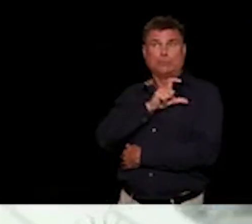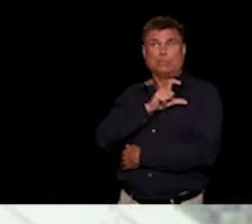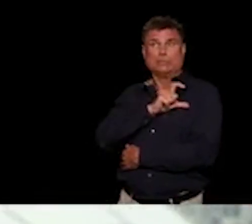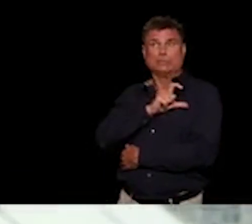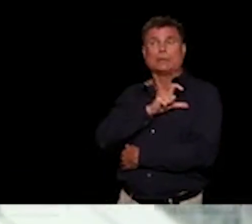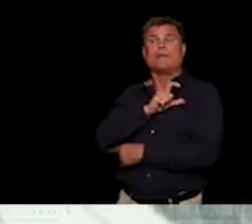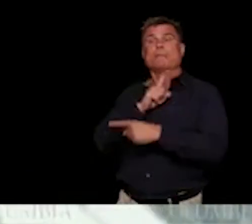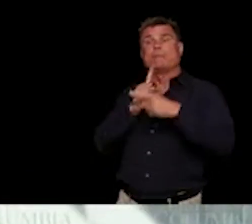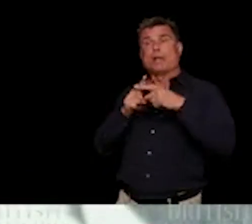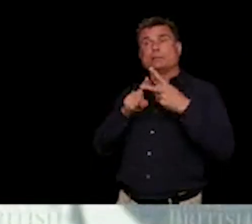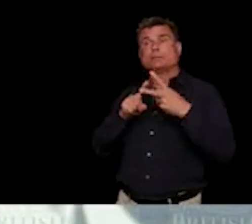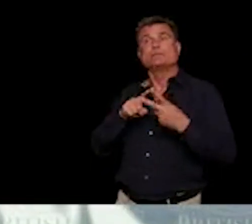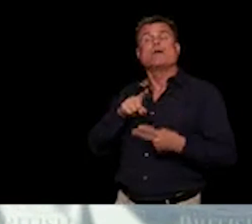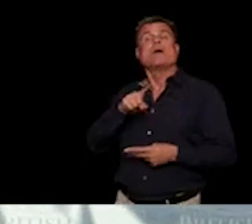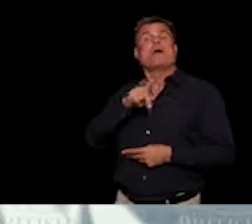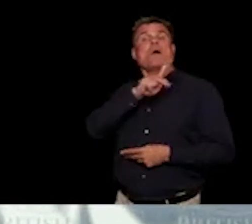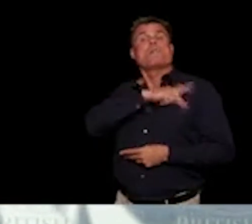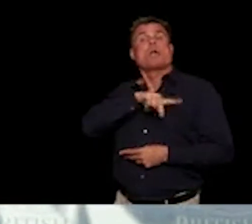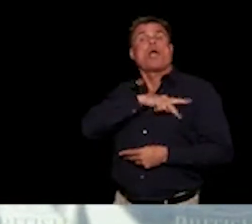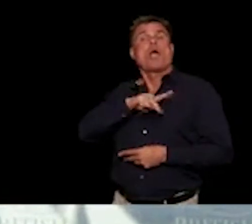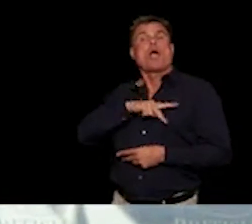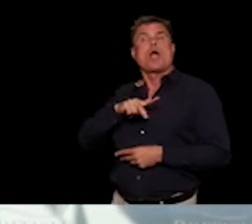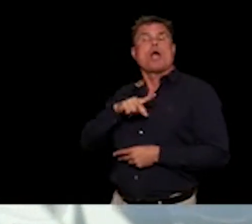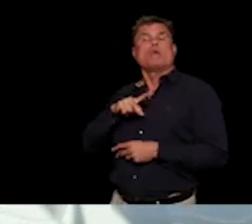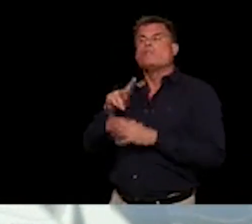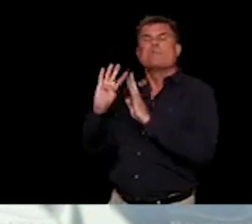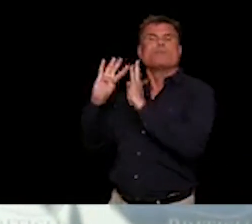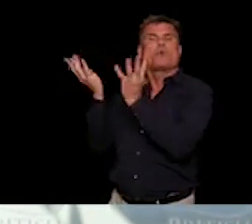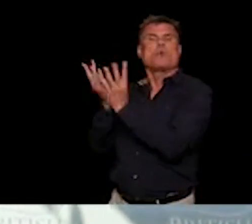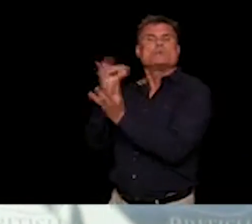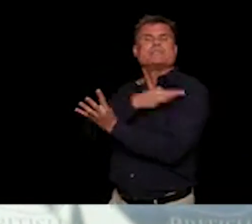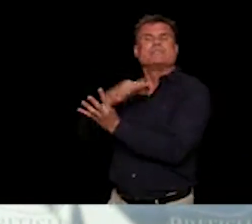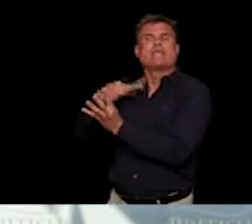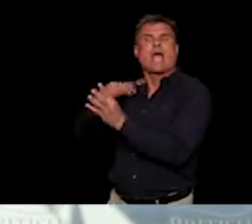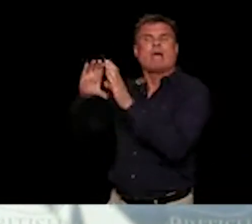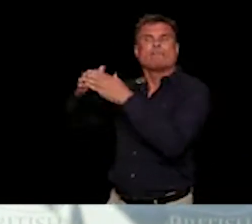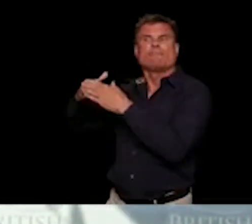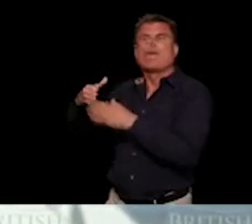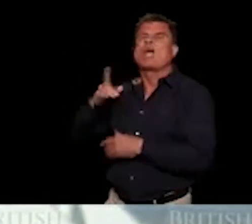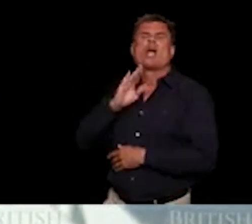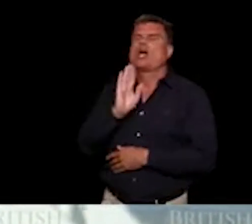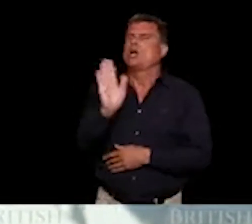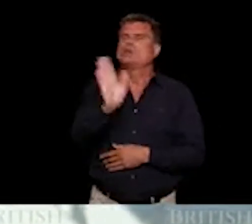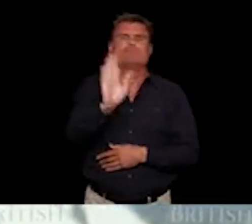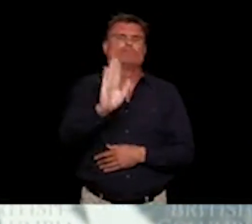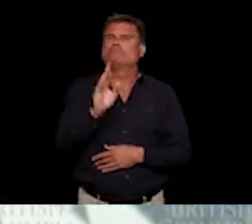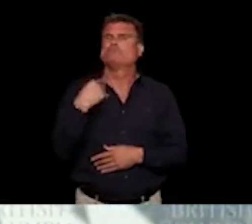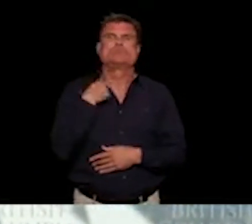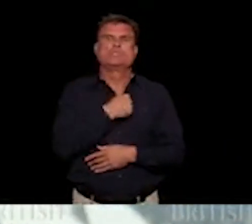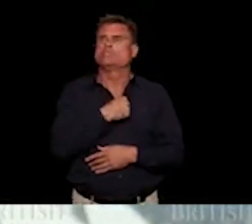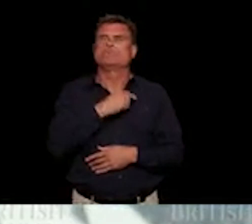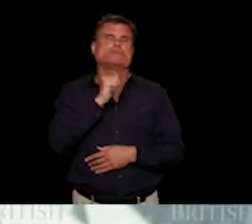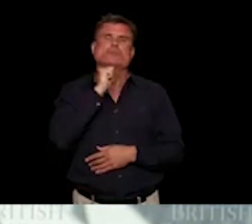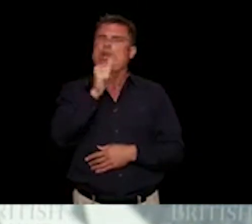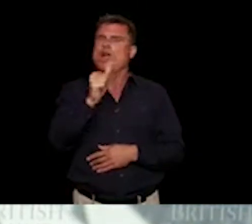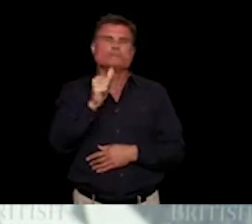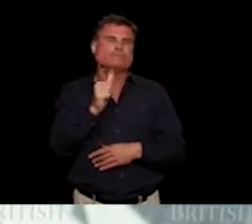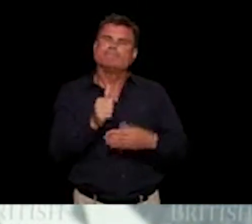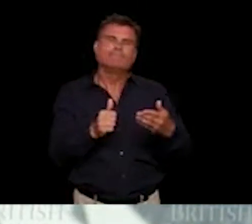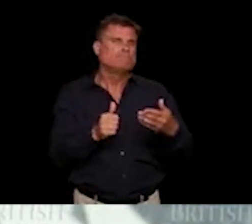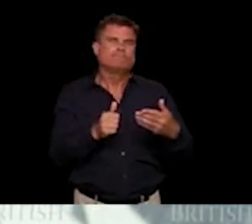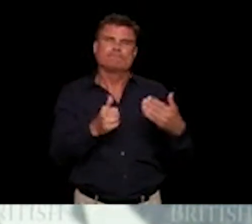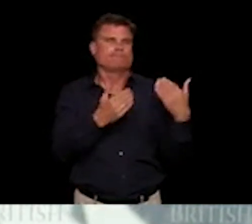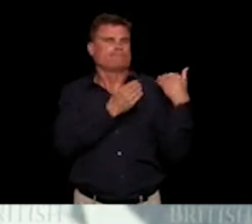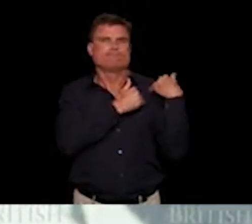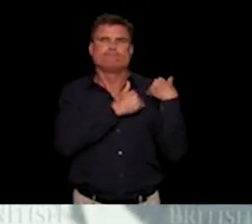us that they've been directed by the province not to issue tickets to rule breakers on beaches and on the Granville Strip. They claim